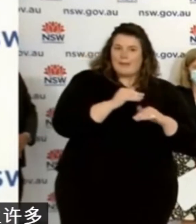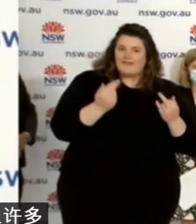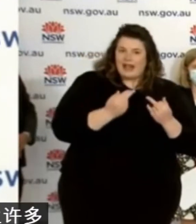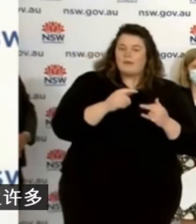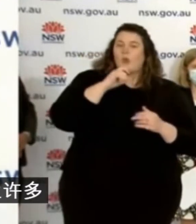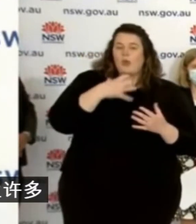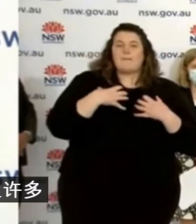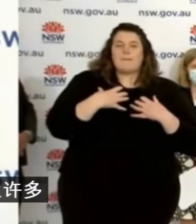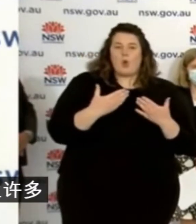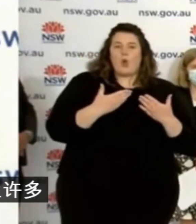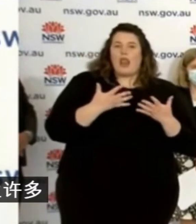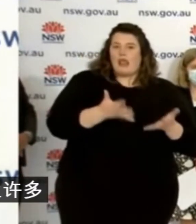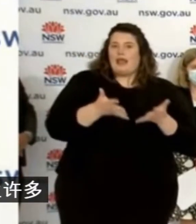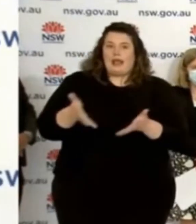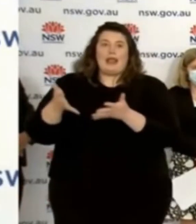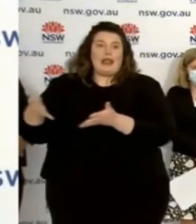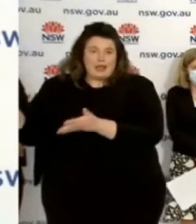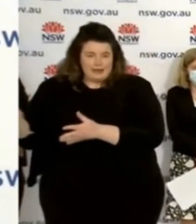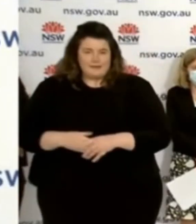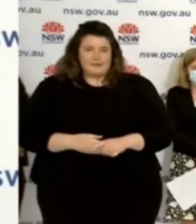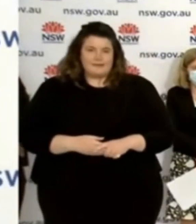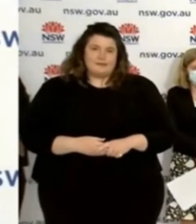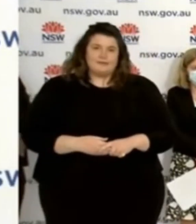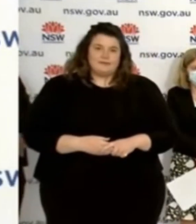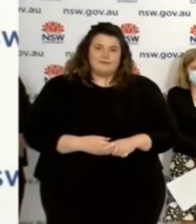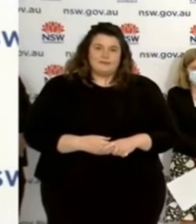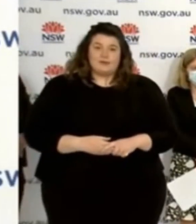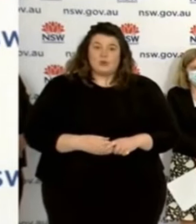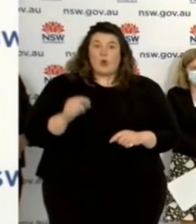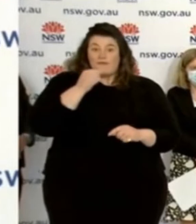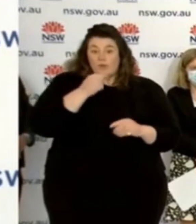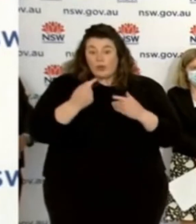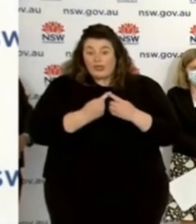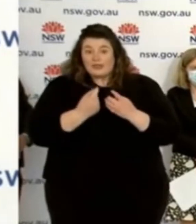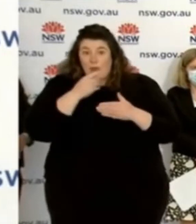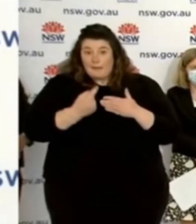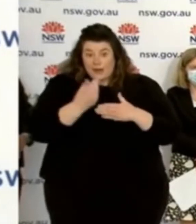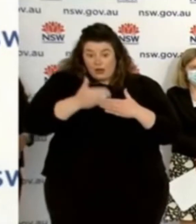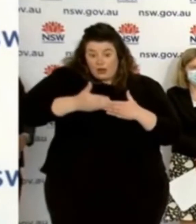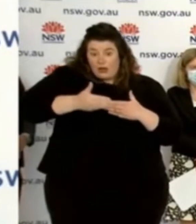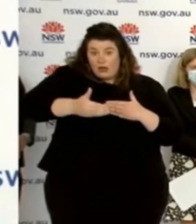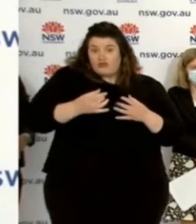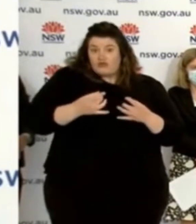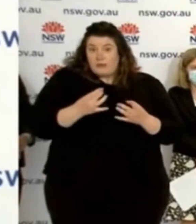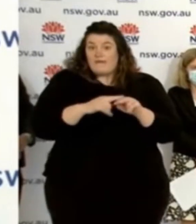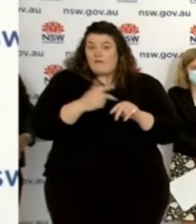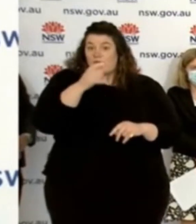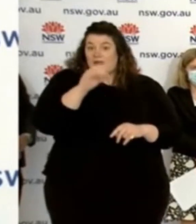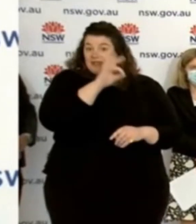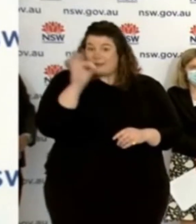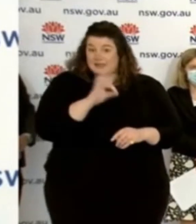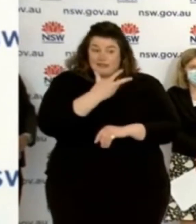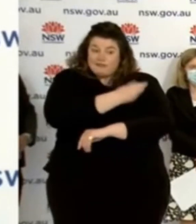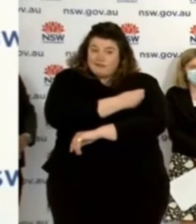number of positive things regarding vaccination that will happen between now and that 70% time. But also to say that an